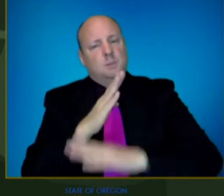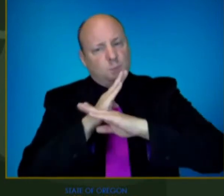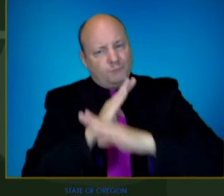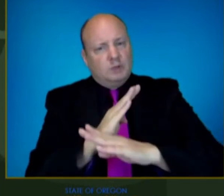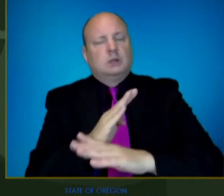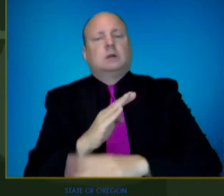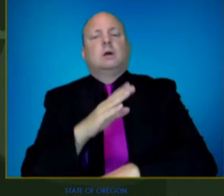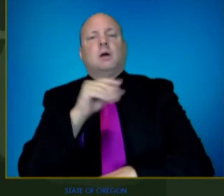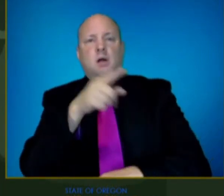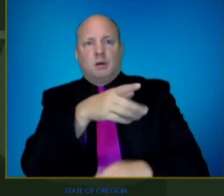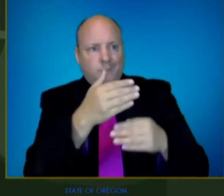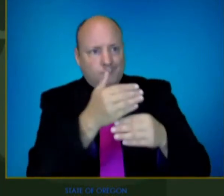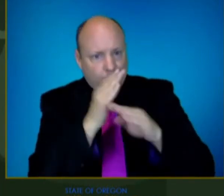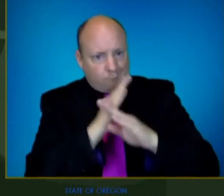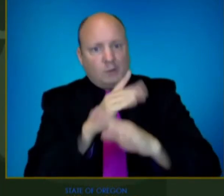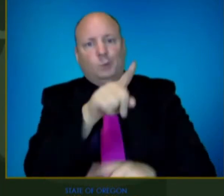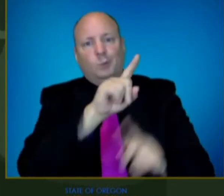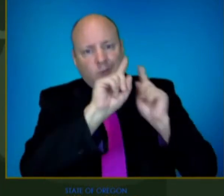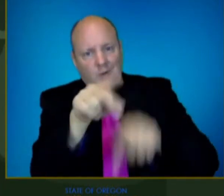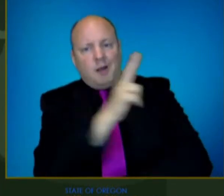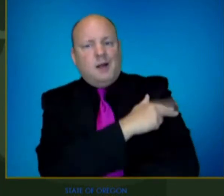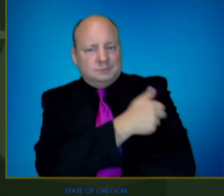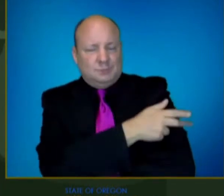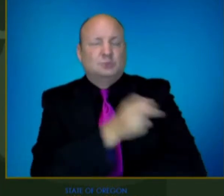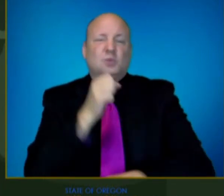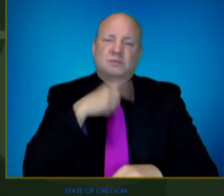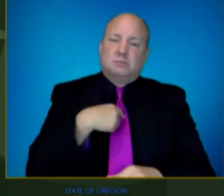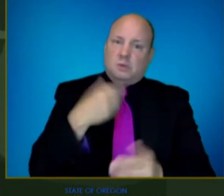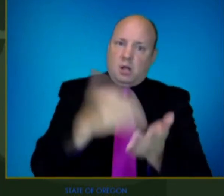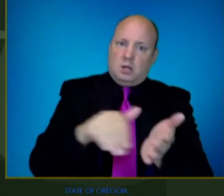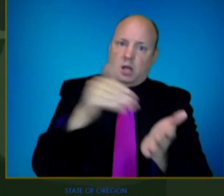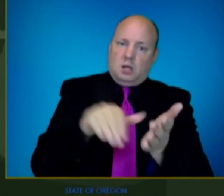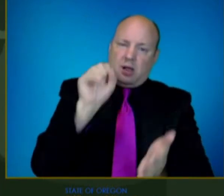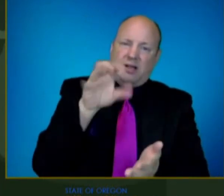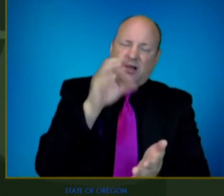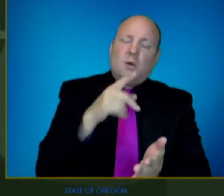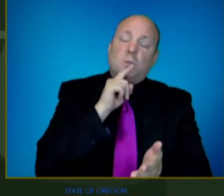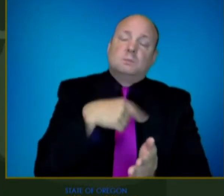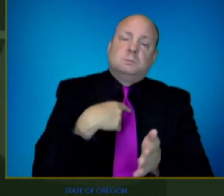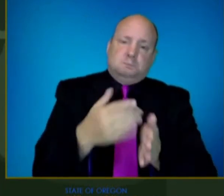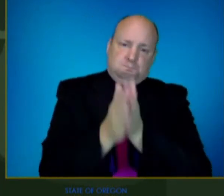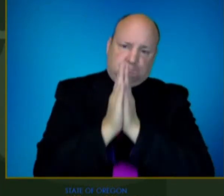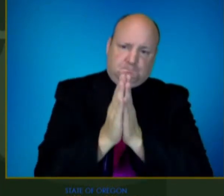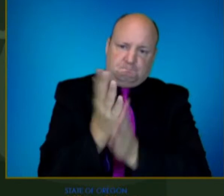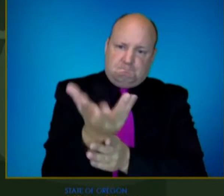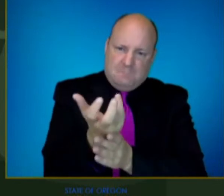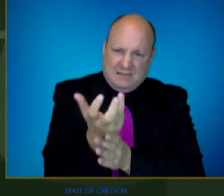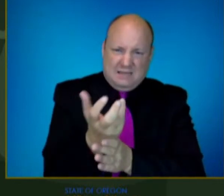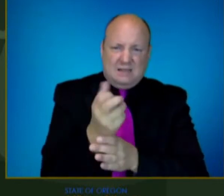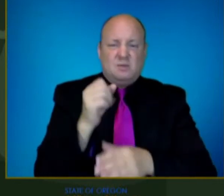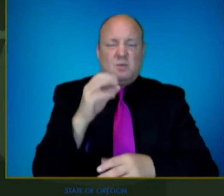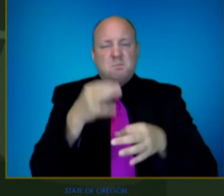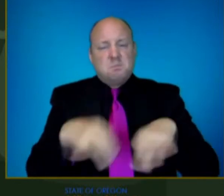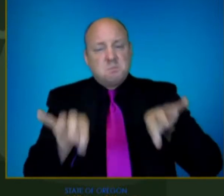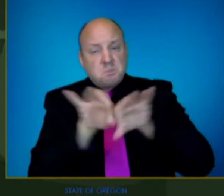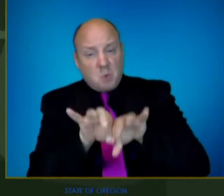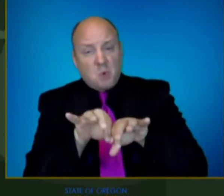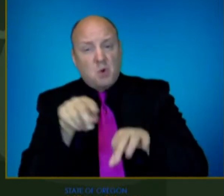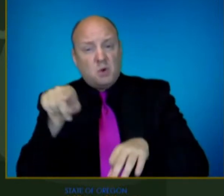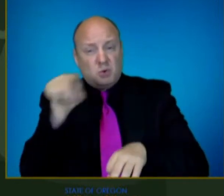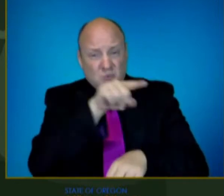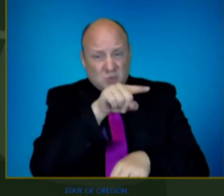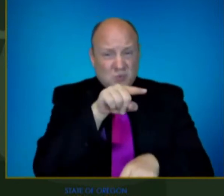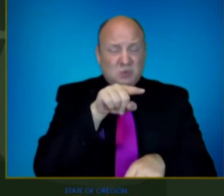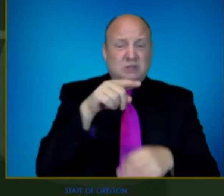enough. I want to end today with an important reminder. Another heat wave is coming,